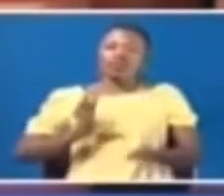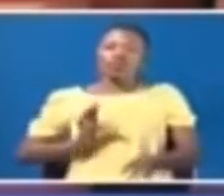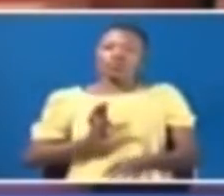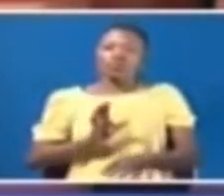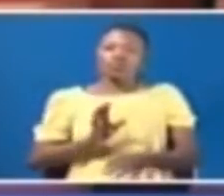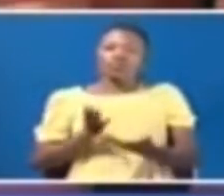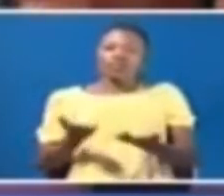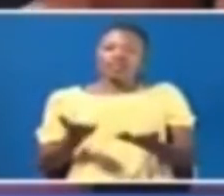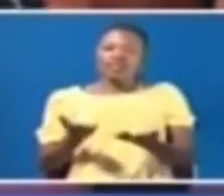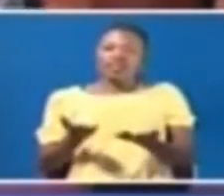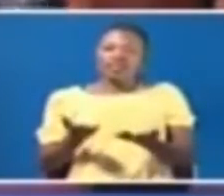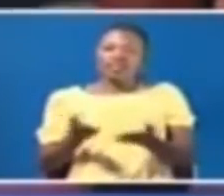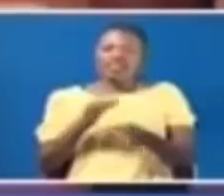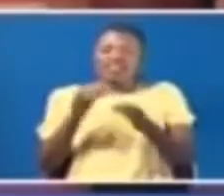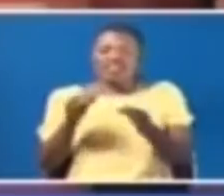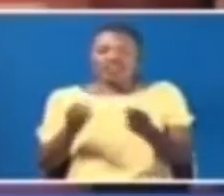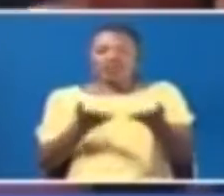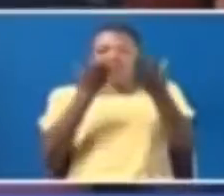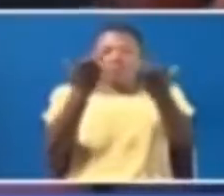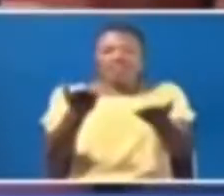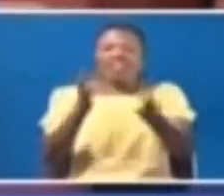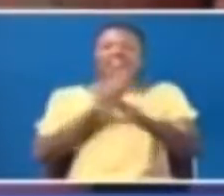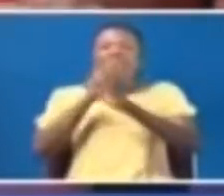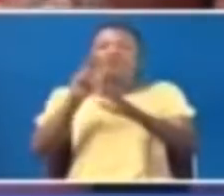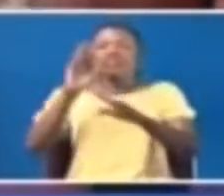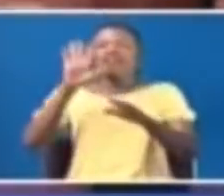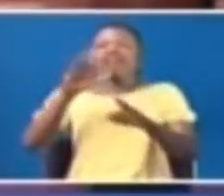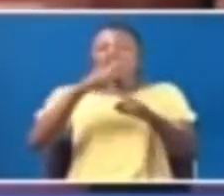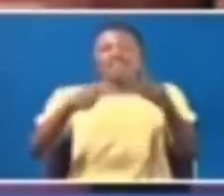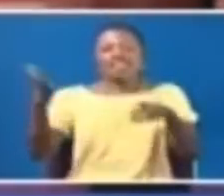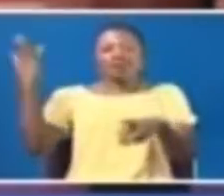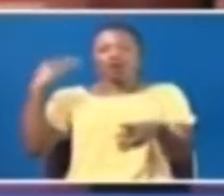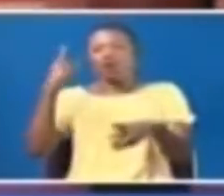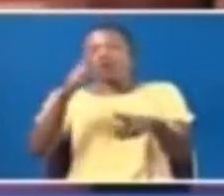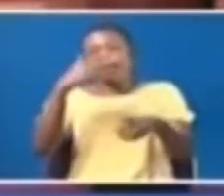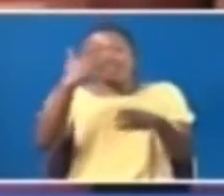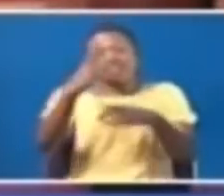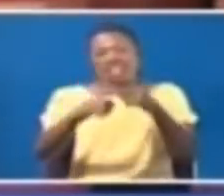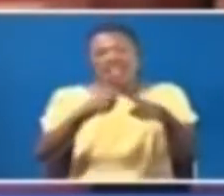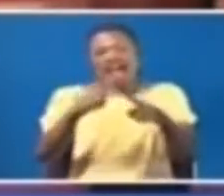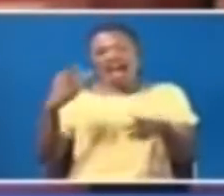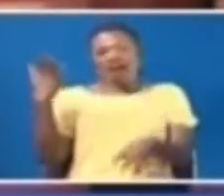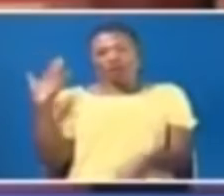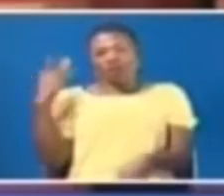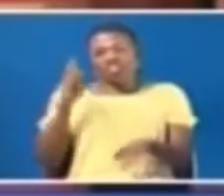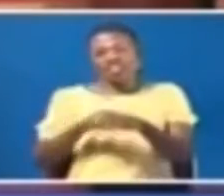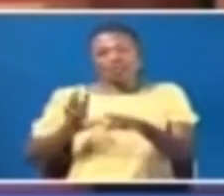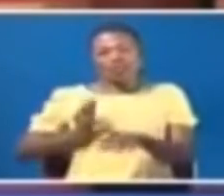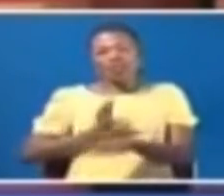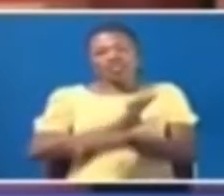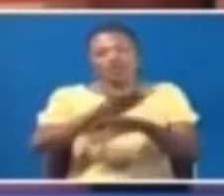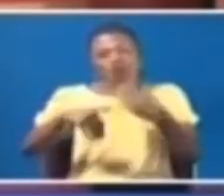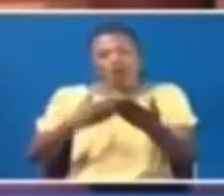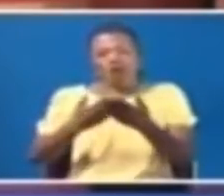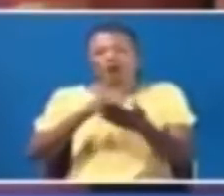hours. Whether you table a report 5 years ago, 1 year ago, when we come to the committee of the whole house, anybody who has